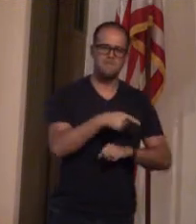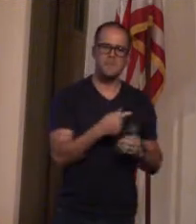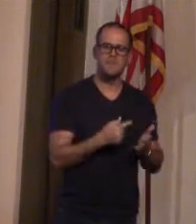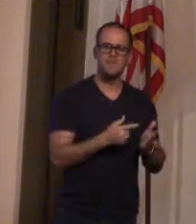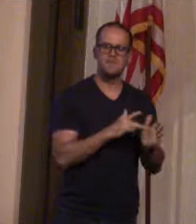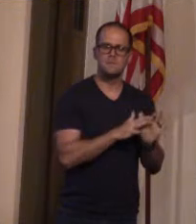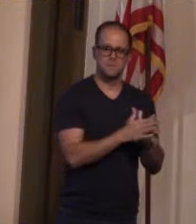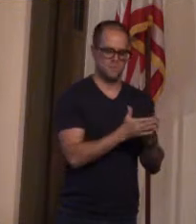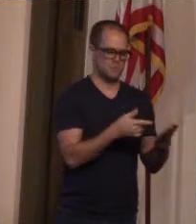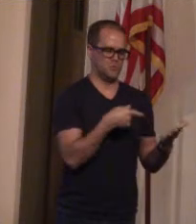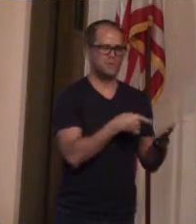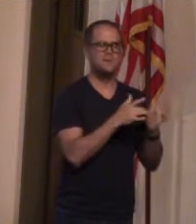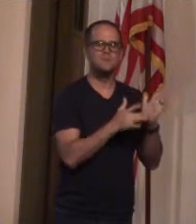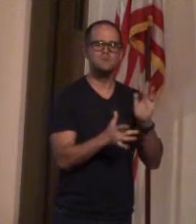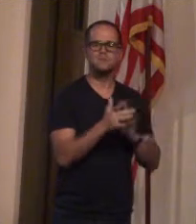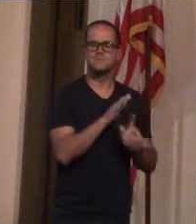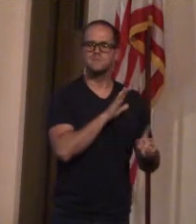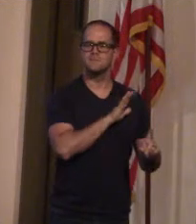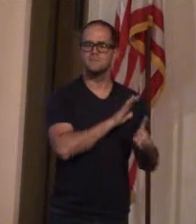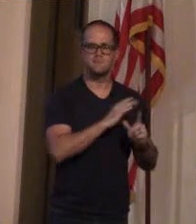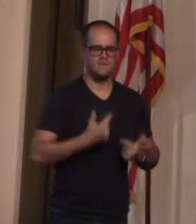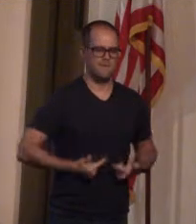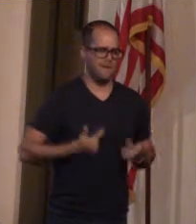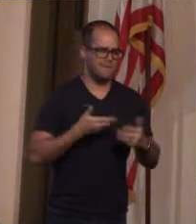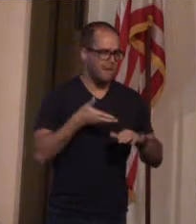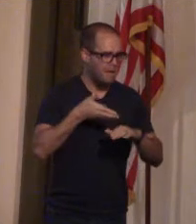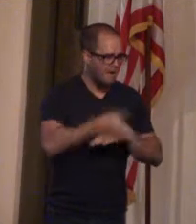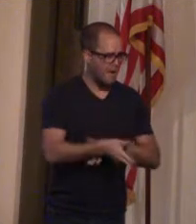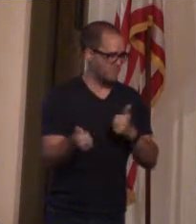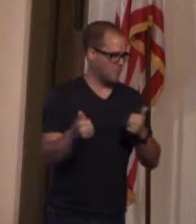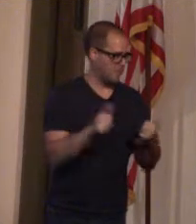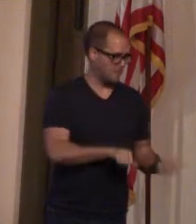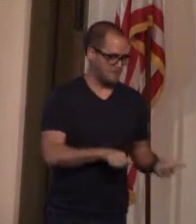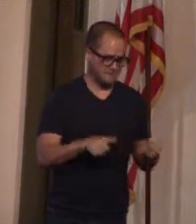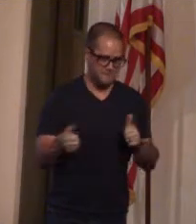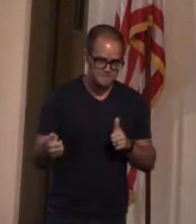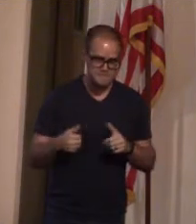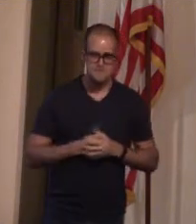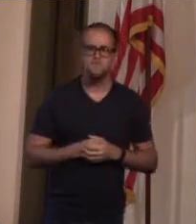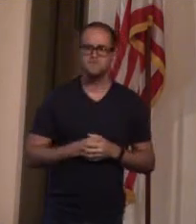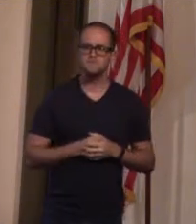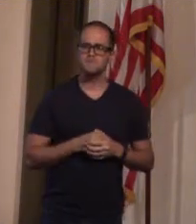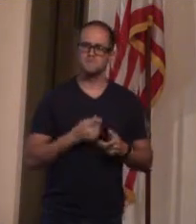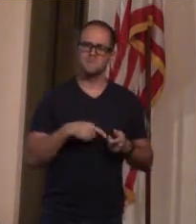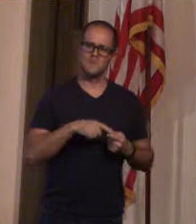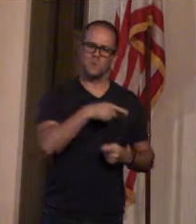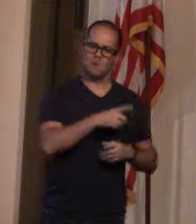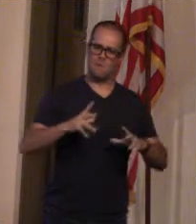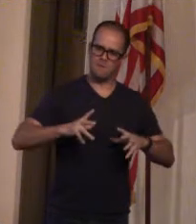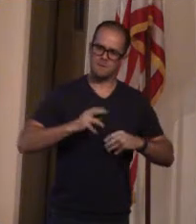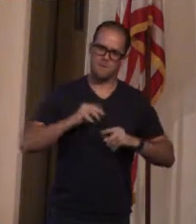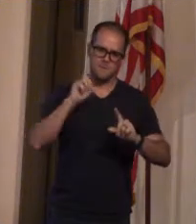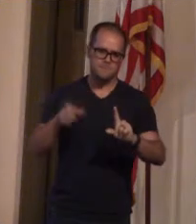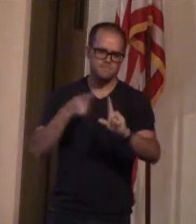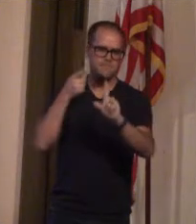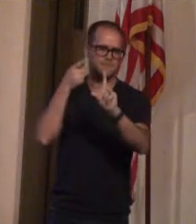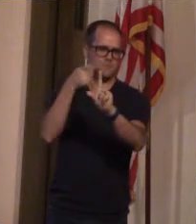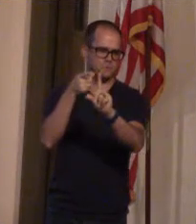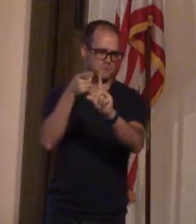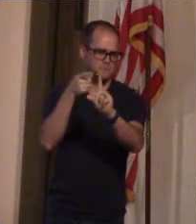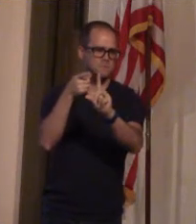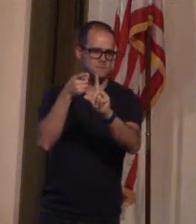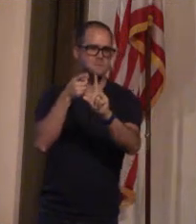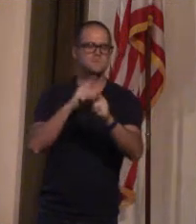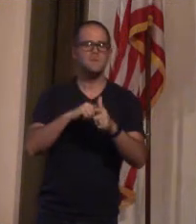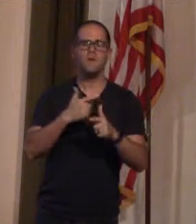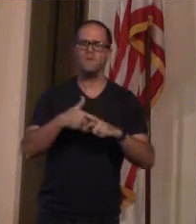No, a mission statement. There's a time chronicled in Scripture in